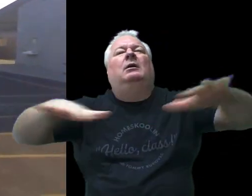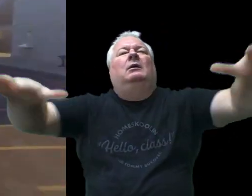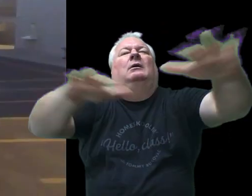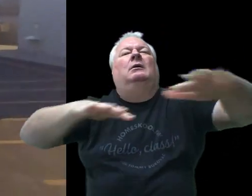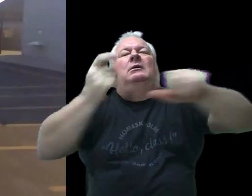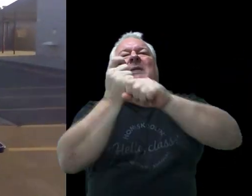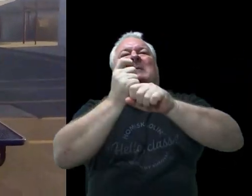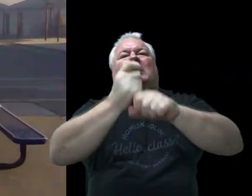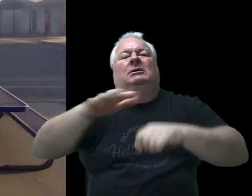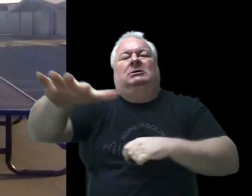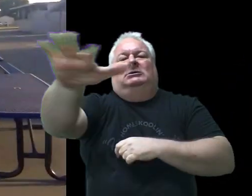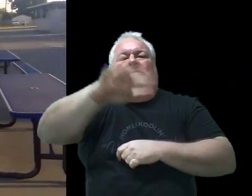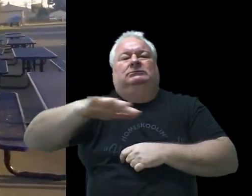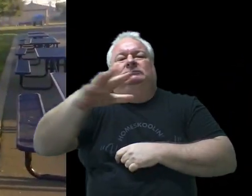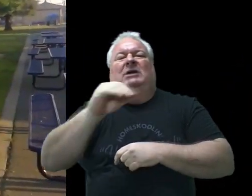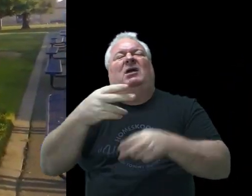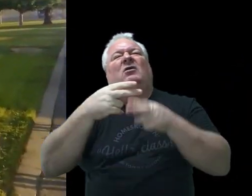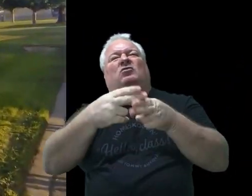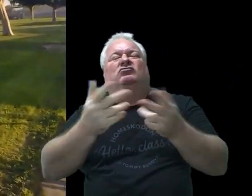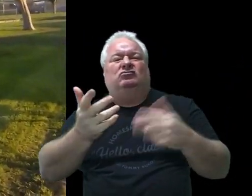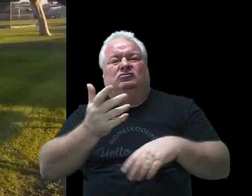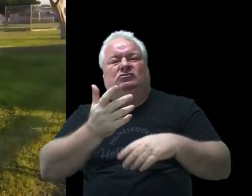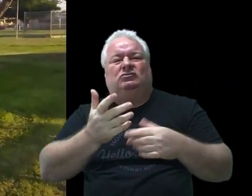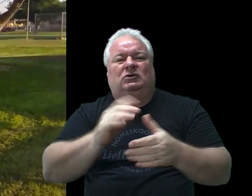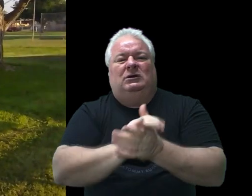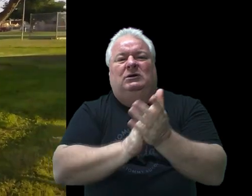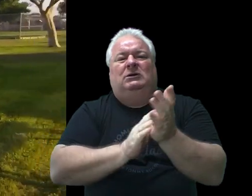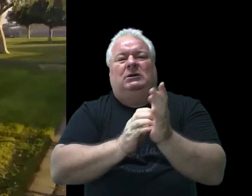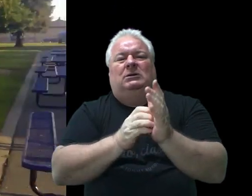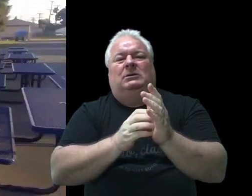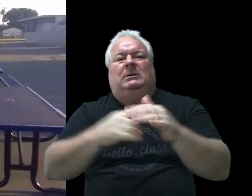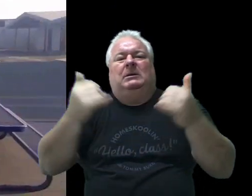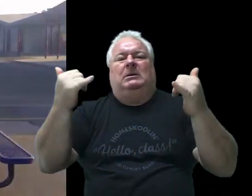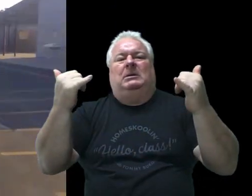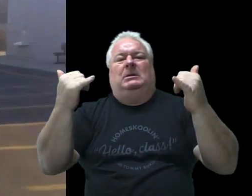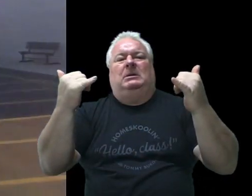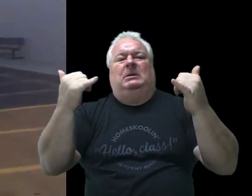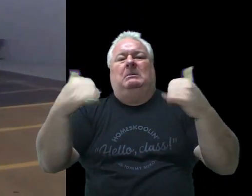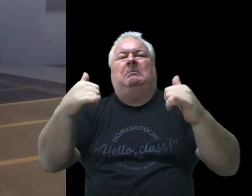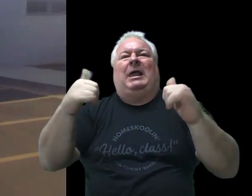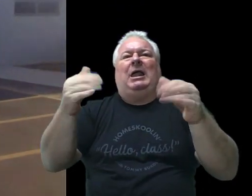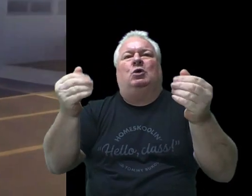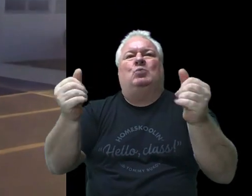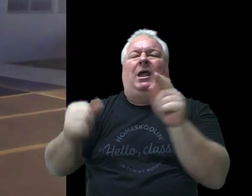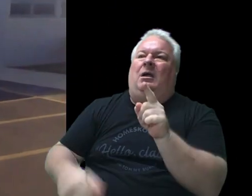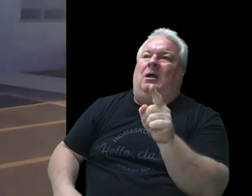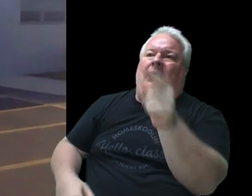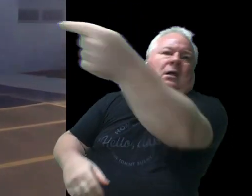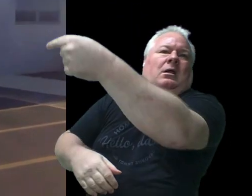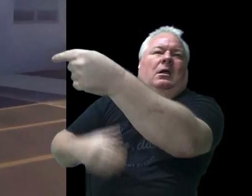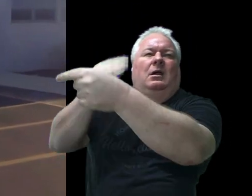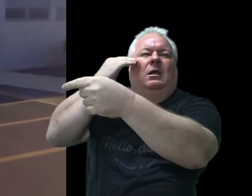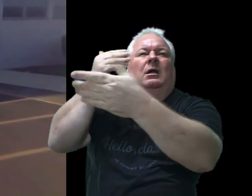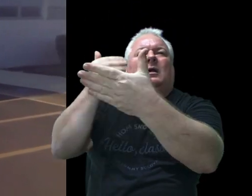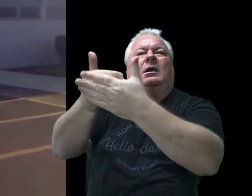baseball fields as well as the playground that is on the other